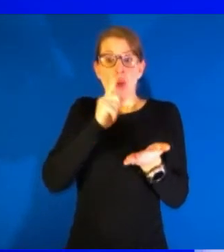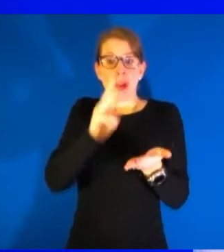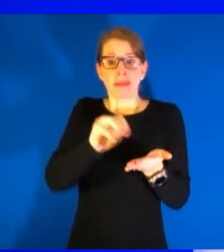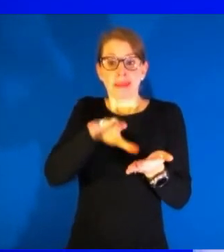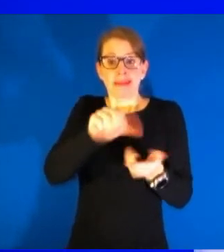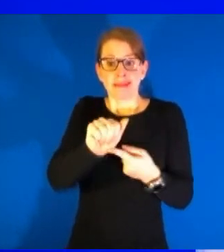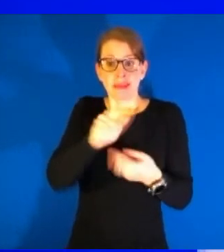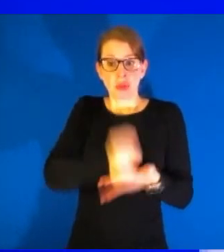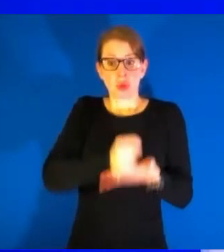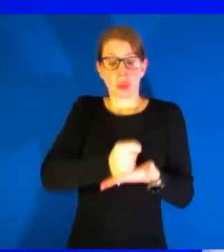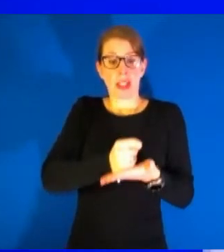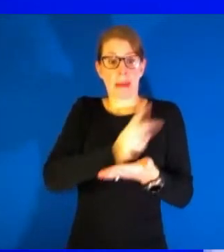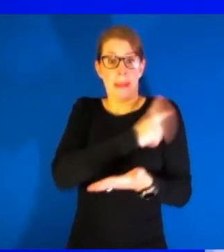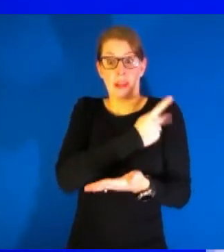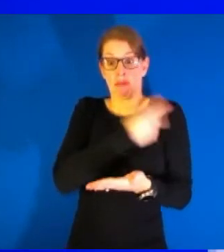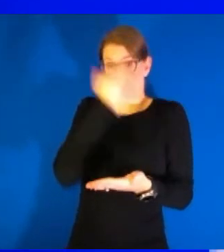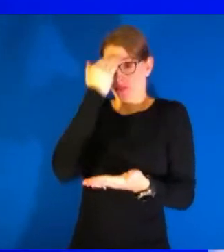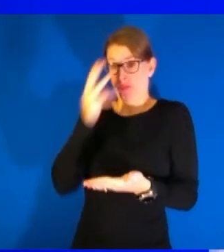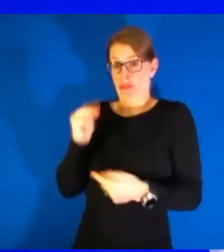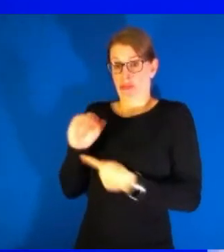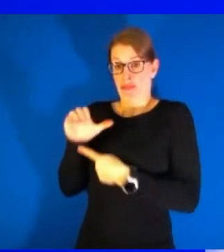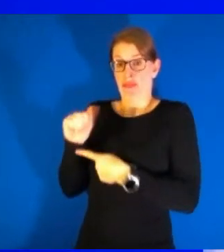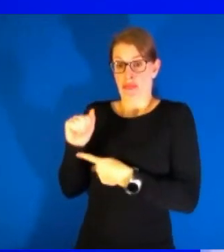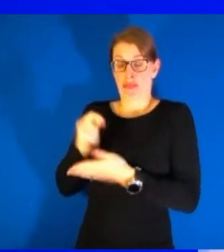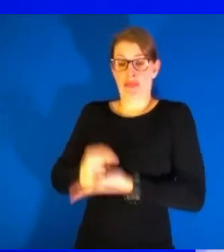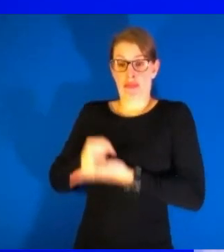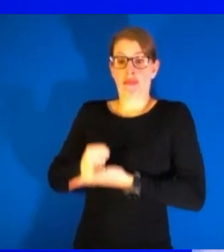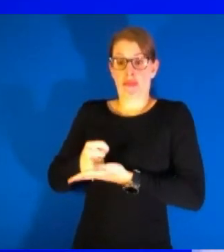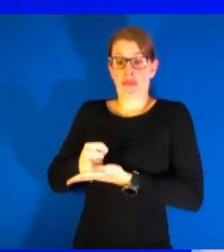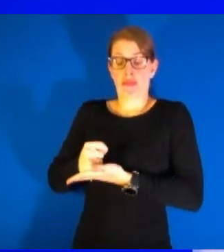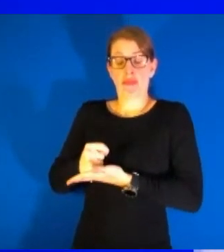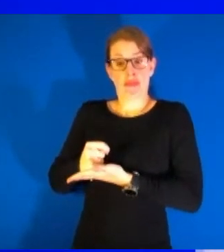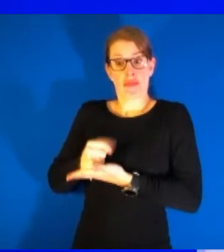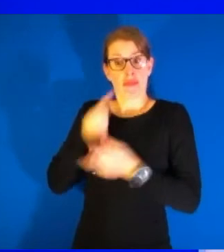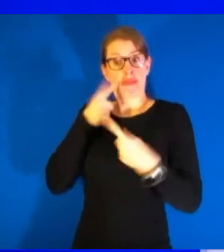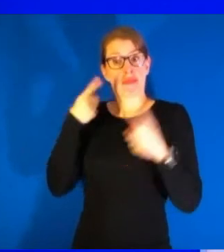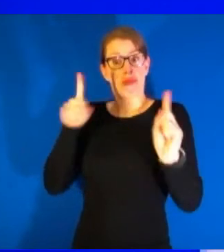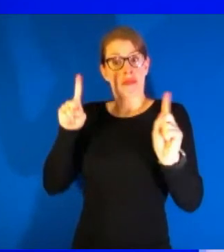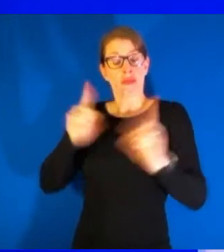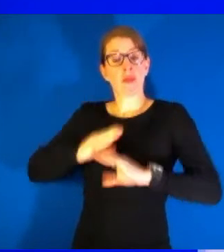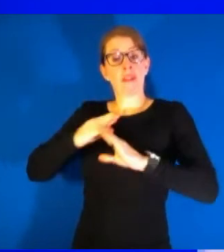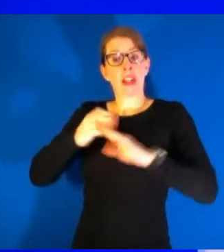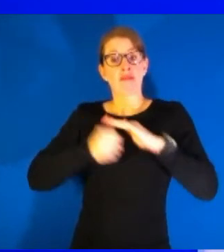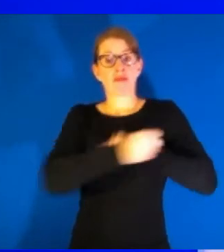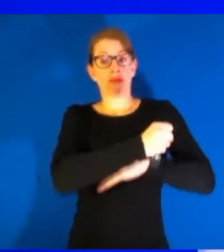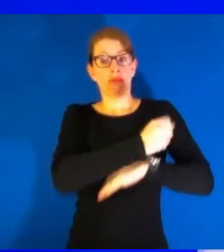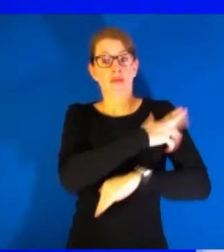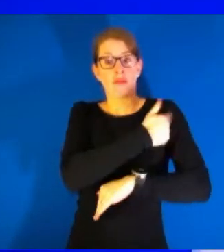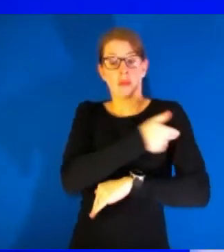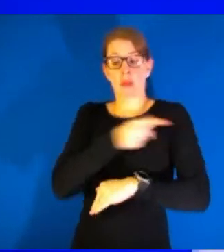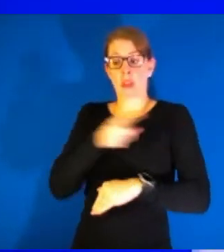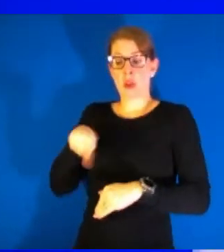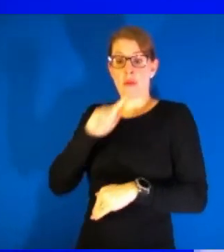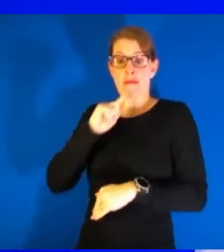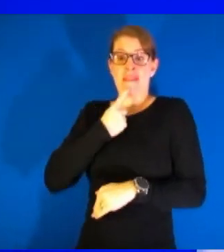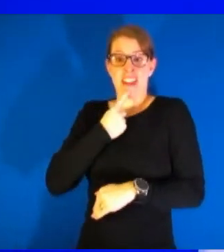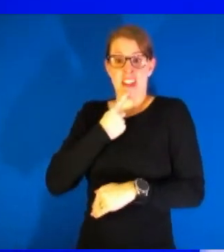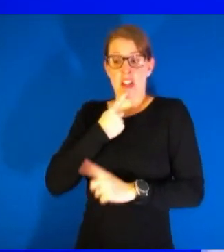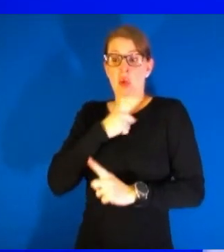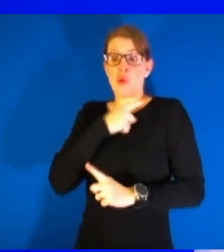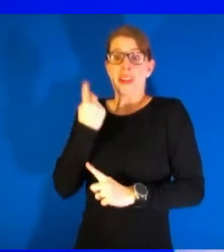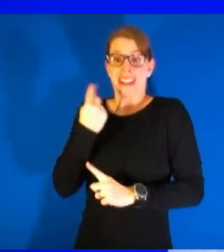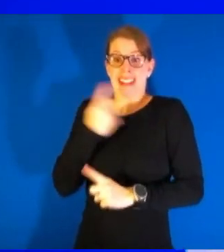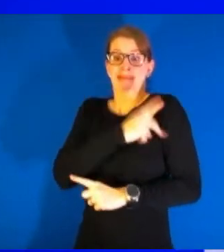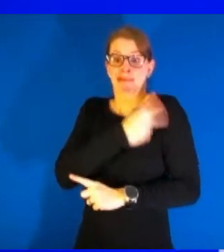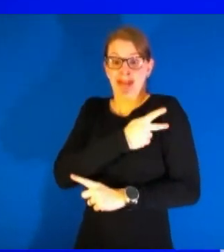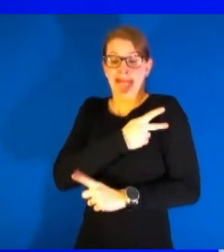know that these monoclonal antibody treatments do work to prevent hospitalization in those severely at risk. So that's the big issue, is